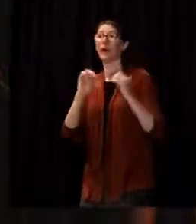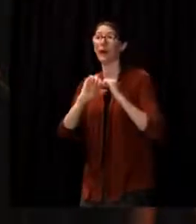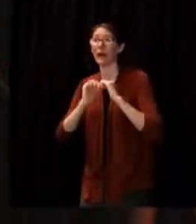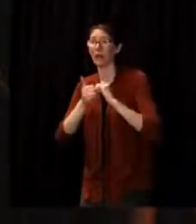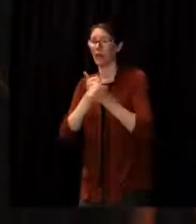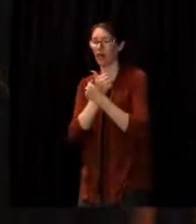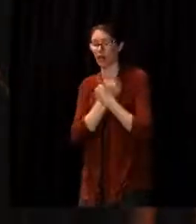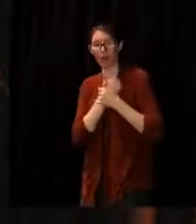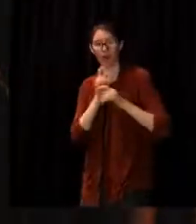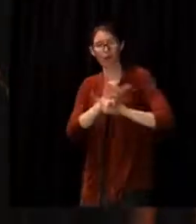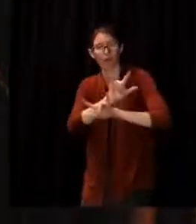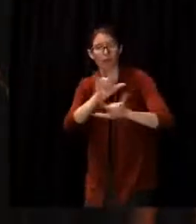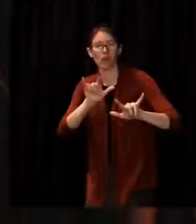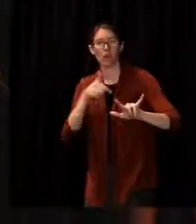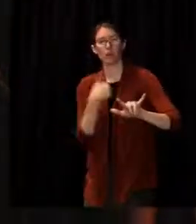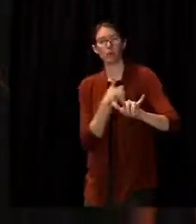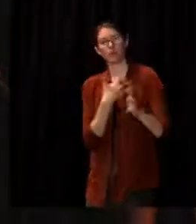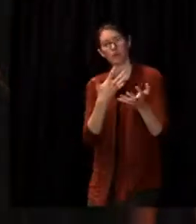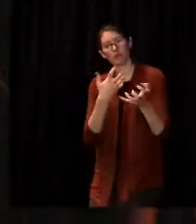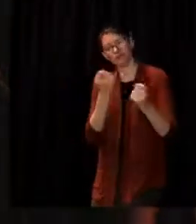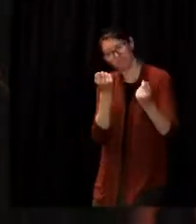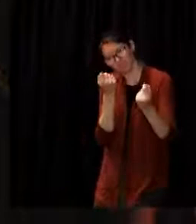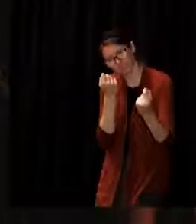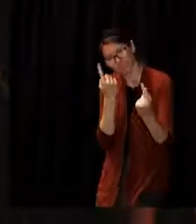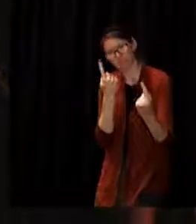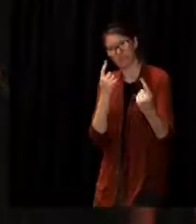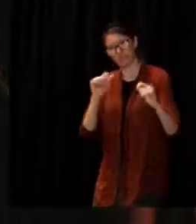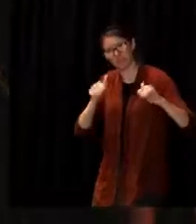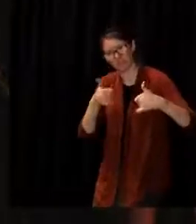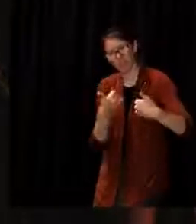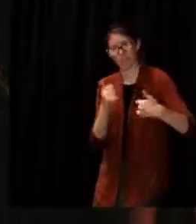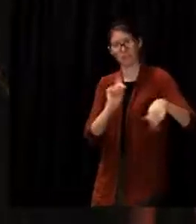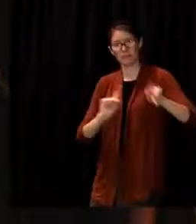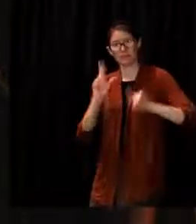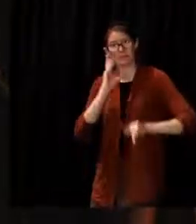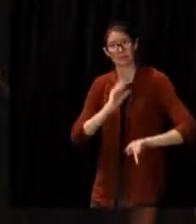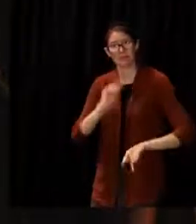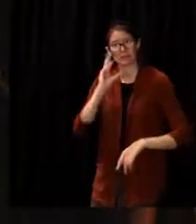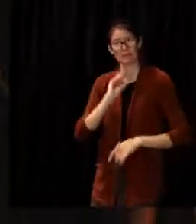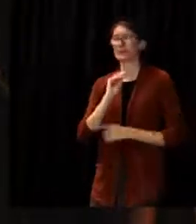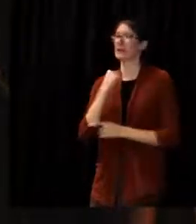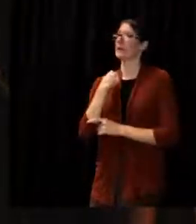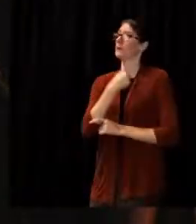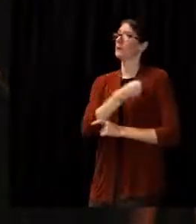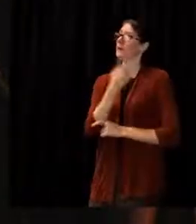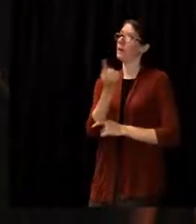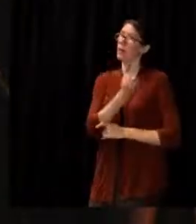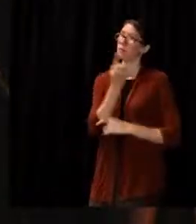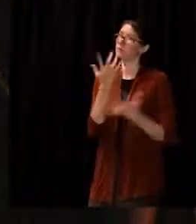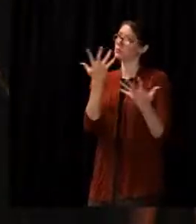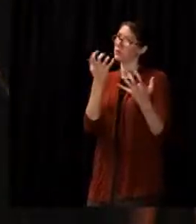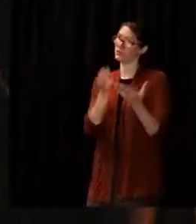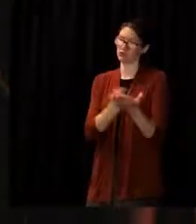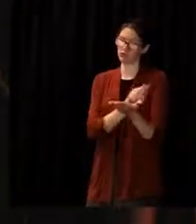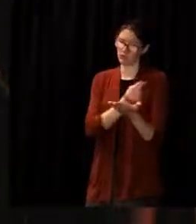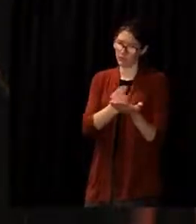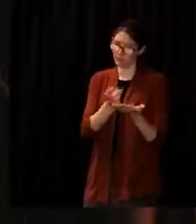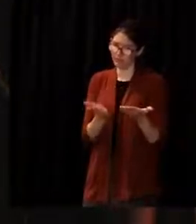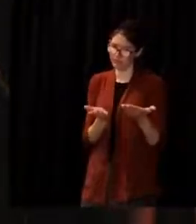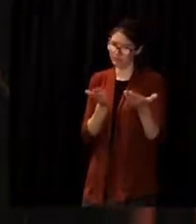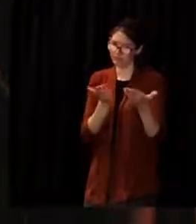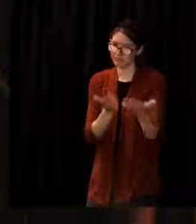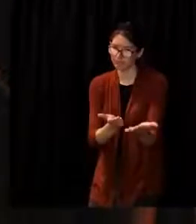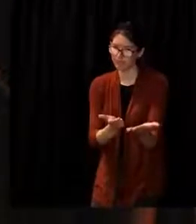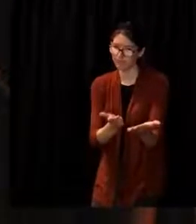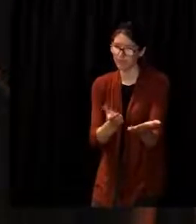way. We want to do this in a way where we understand the challenges that people face, but we always want to bring truth,